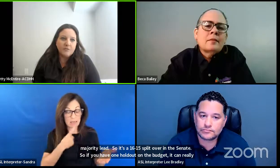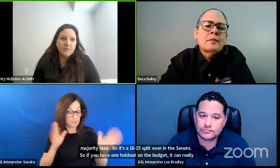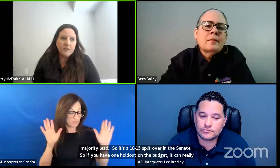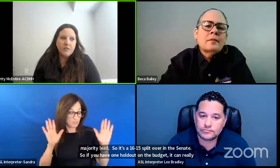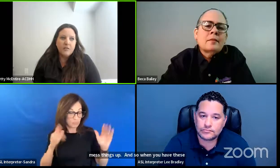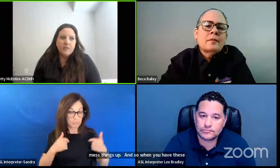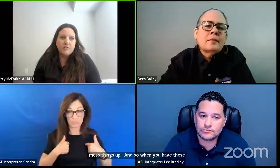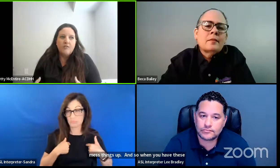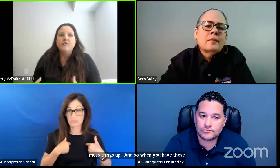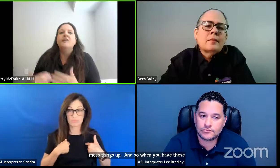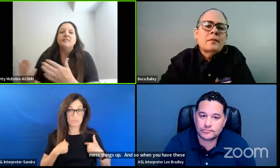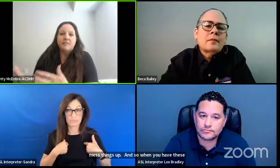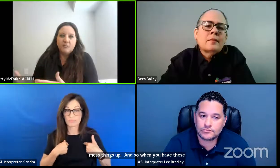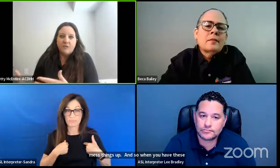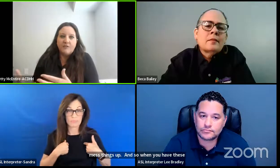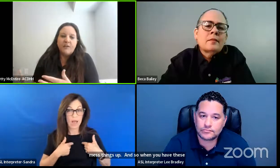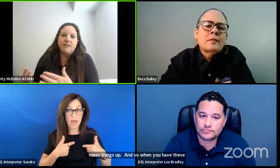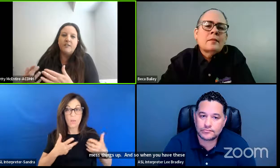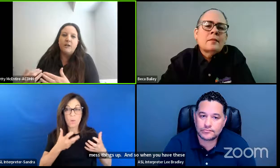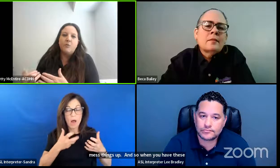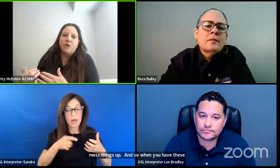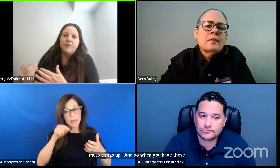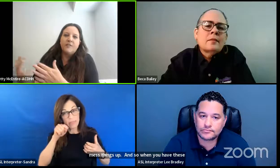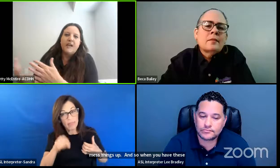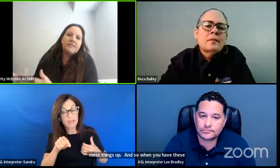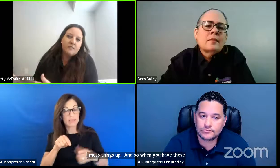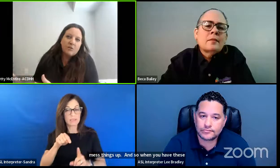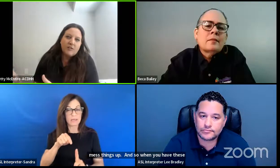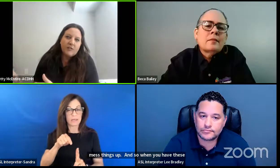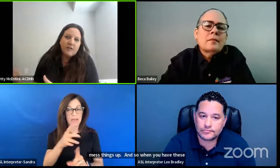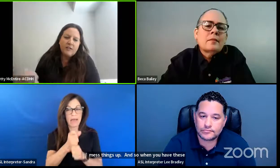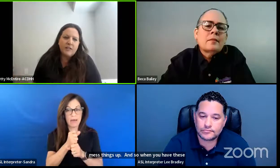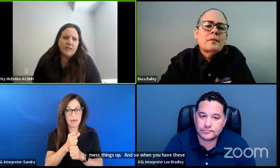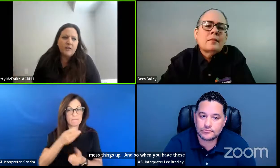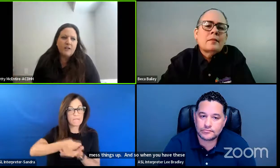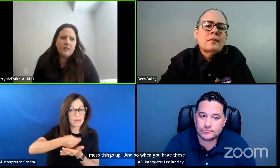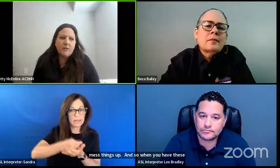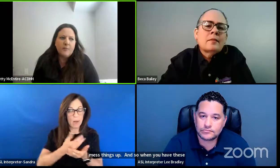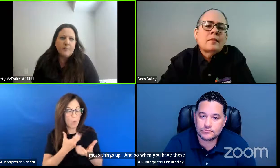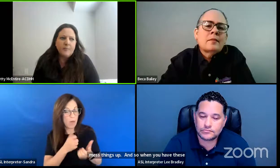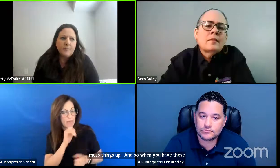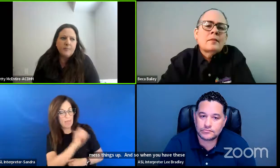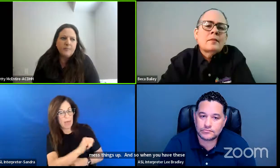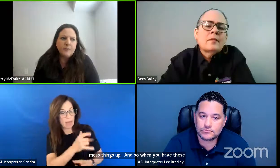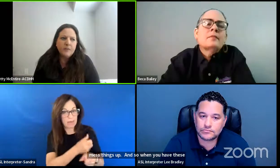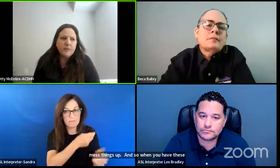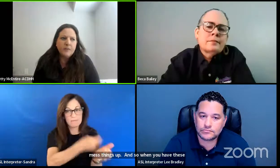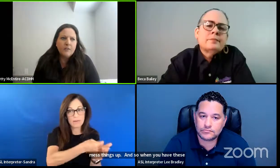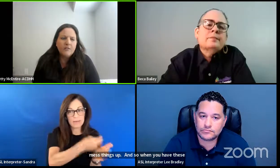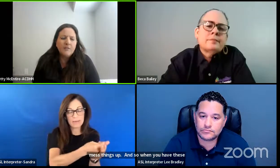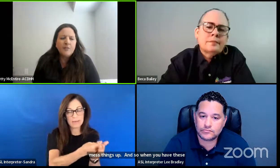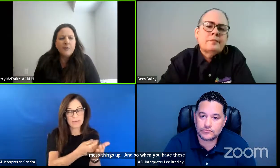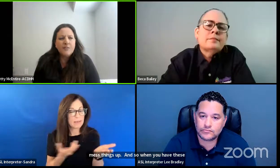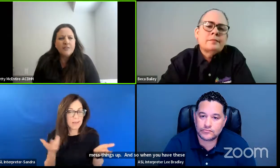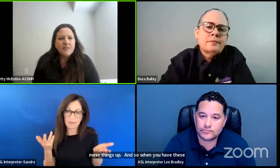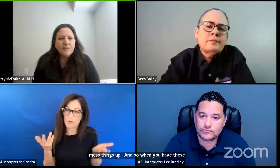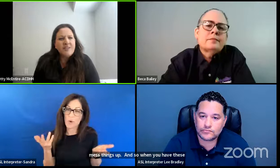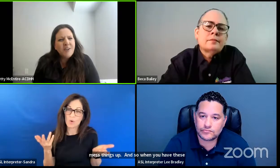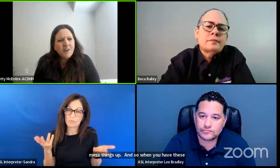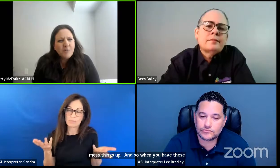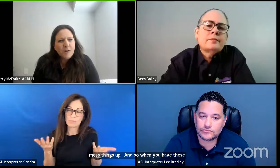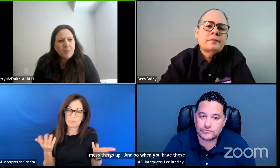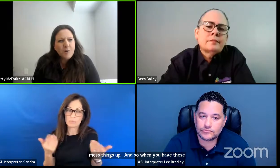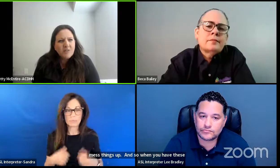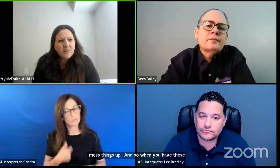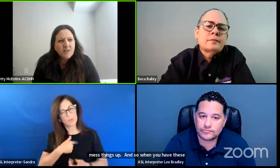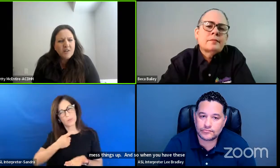want this to be funded. I want that to be funded. And so did we